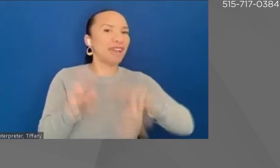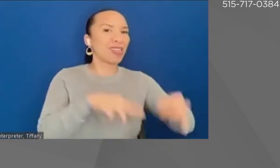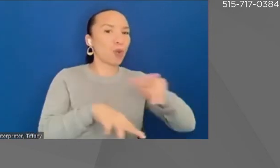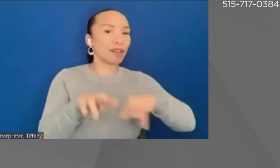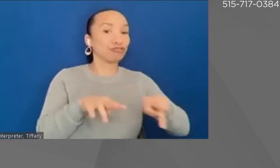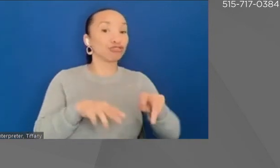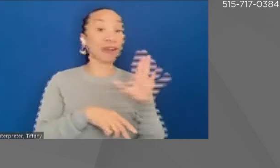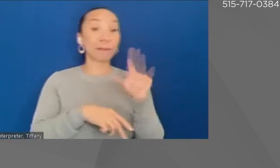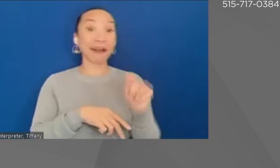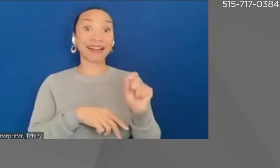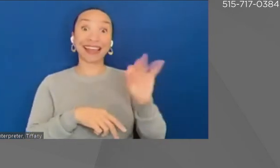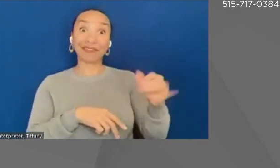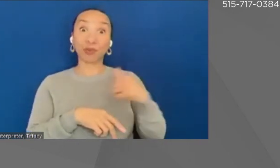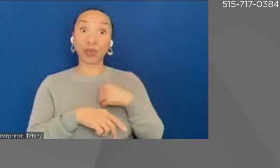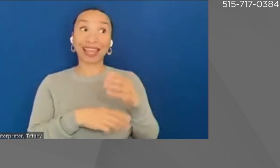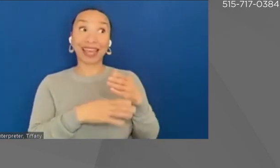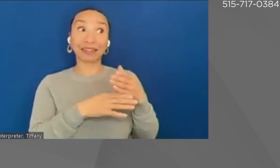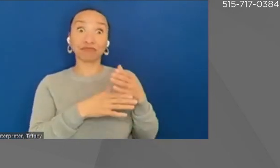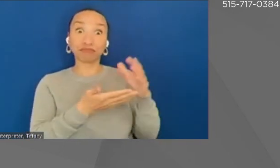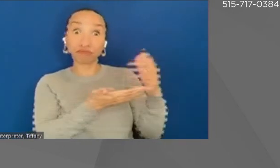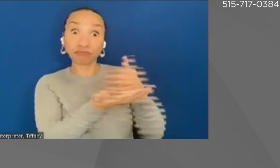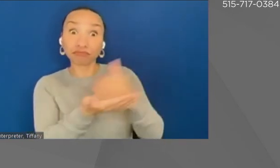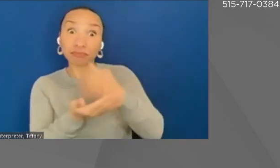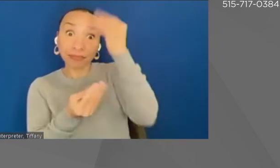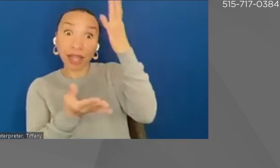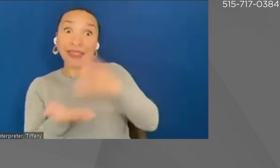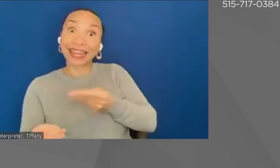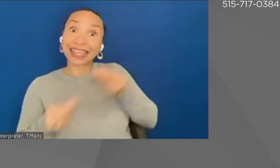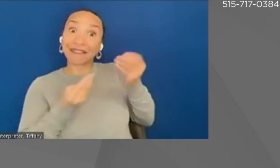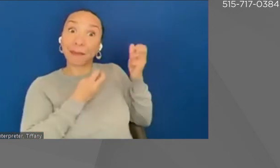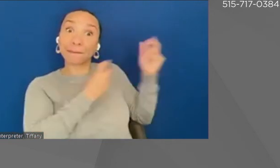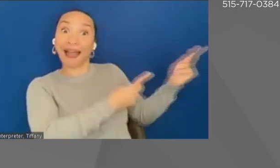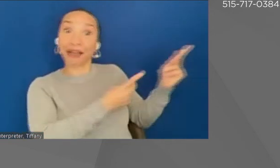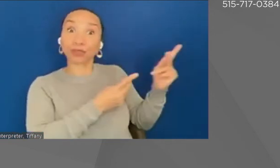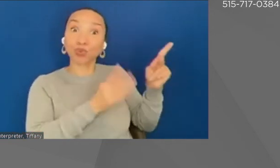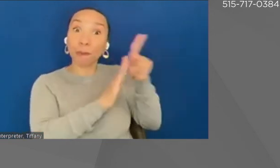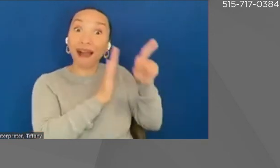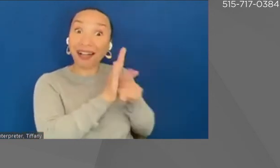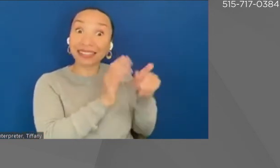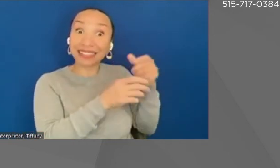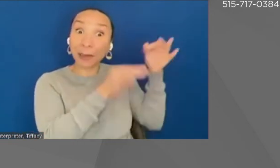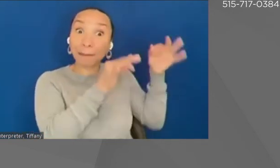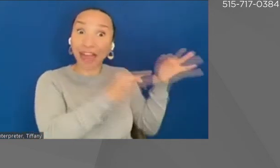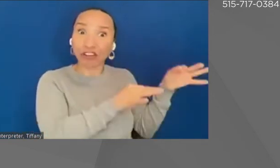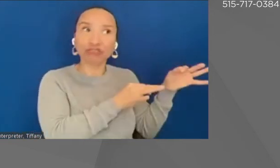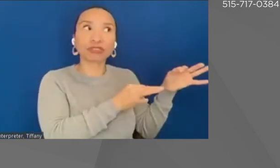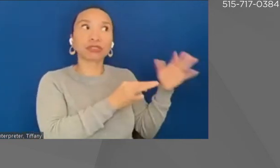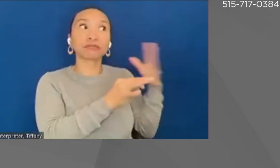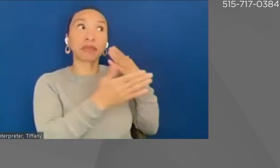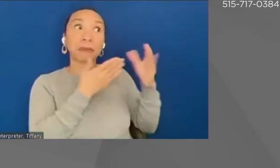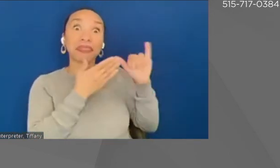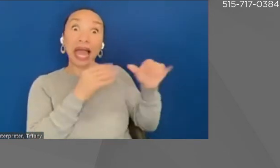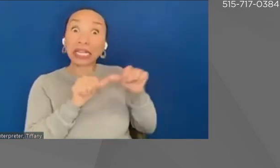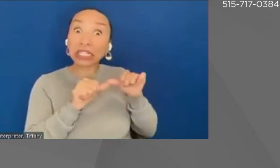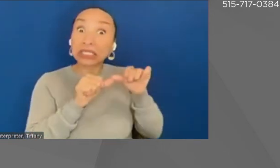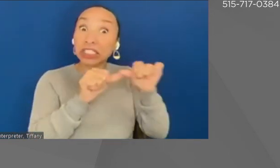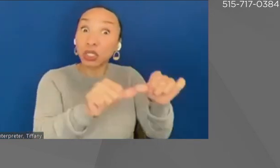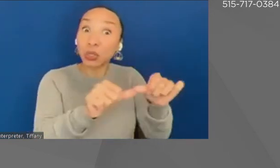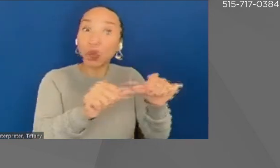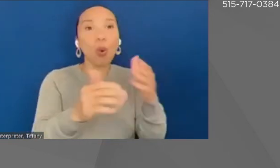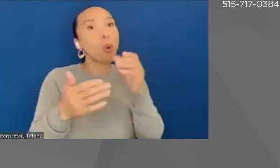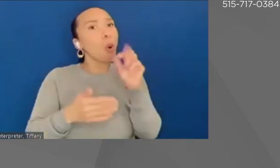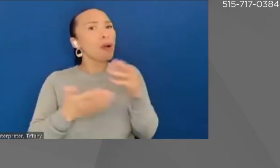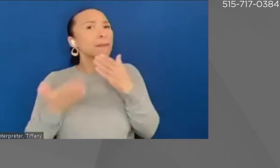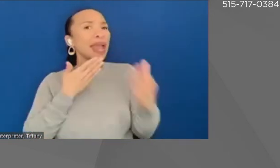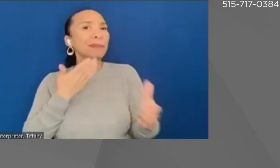evaluation data and share that back with policymakers and the public, maybe some of these things should be continued. And maybe some really didn't work and didn't